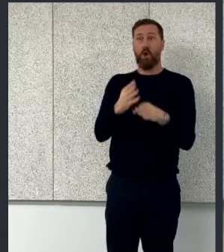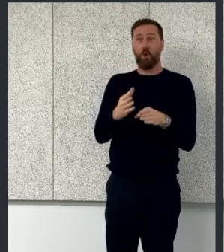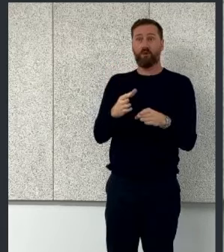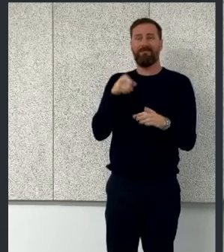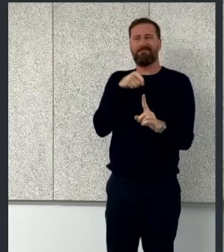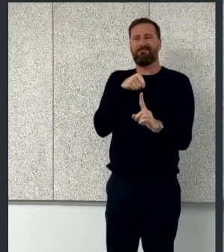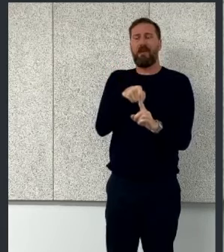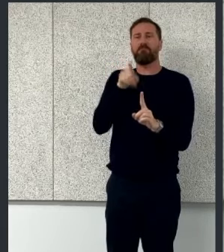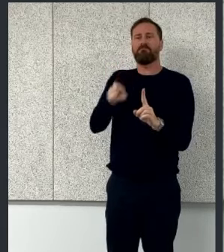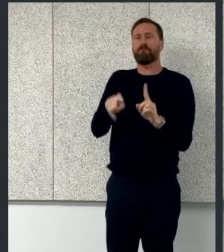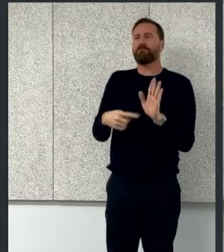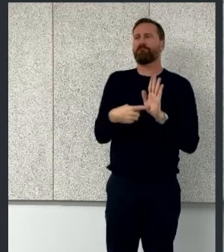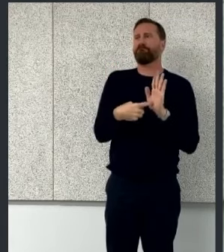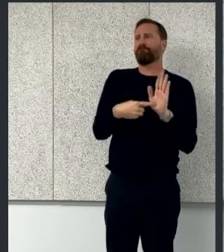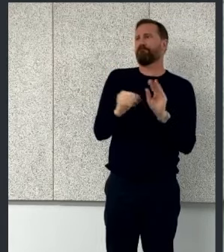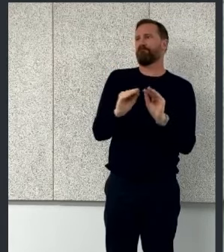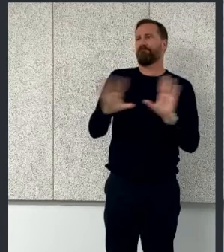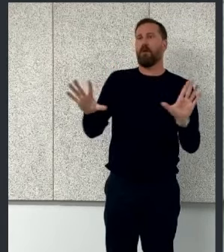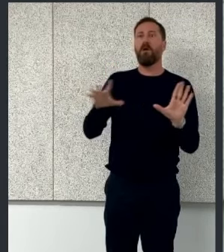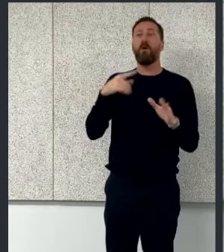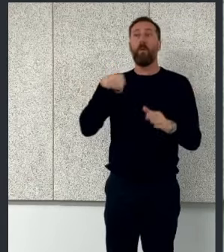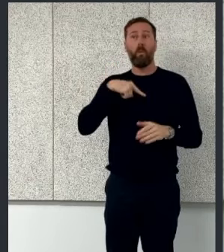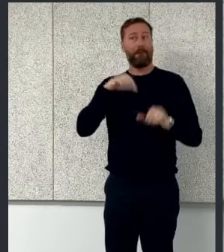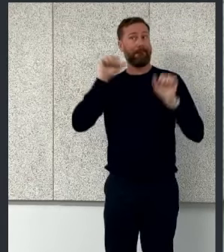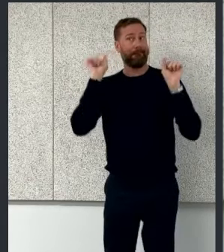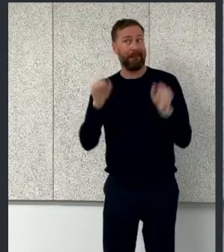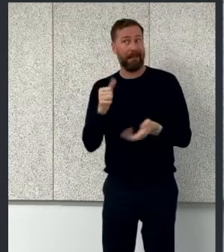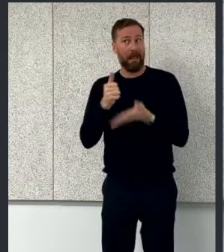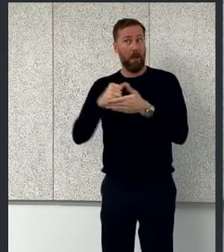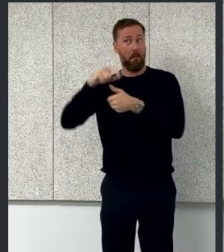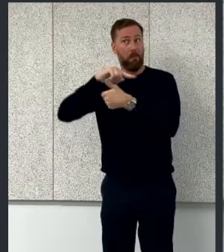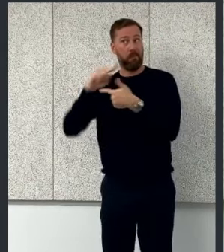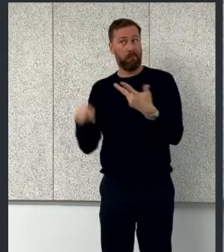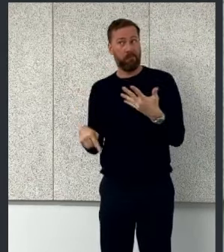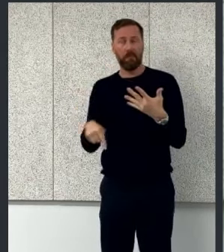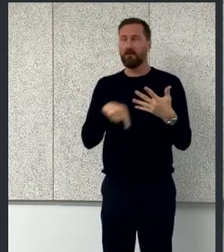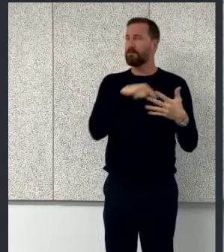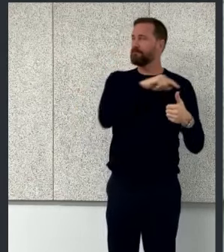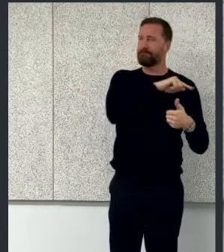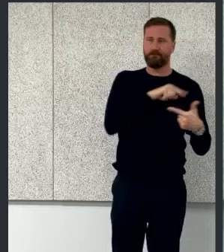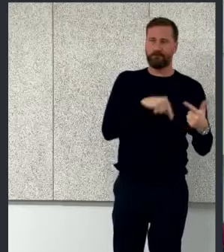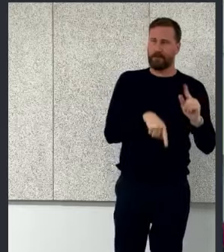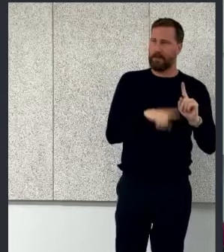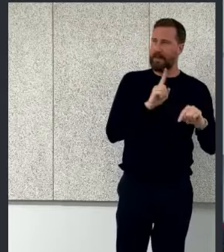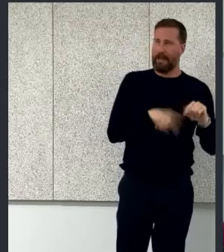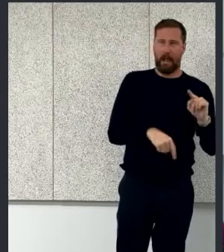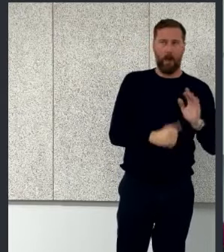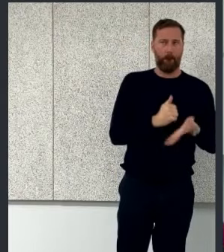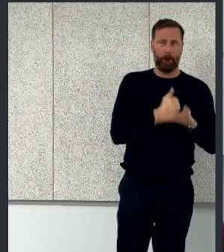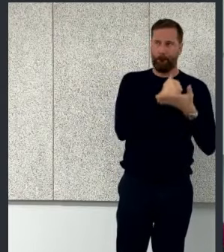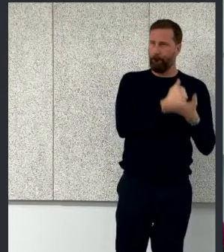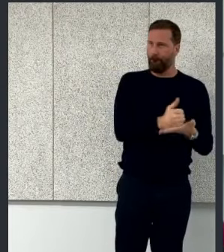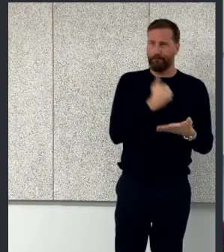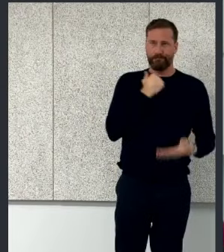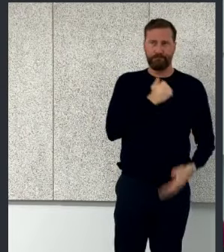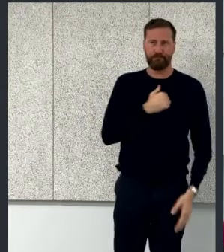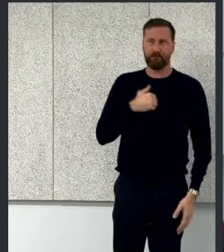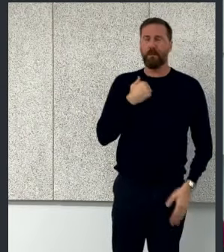can't help with. Yeah. You know, whether that's financial support or otherwise. Mm-hmm. Yeah. I